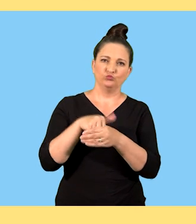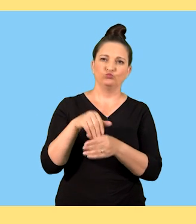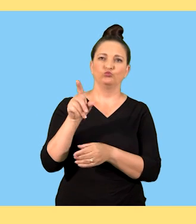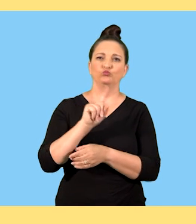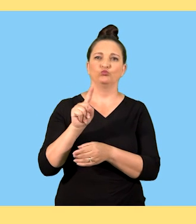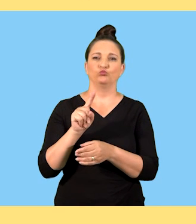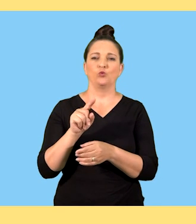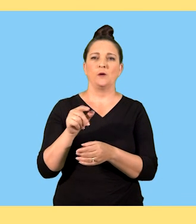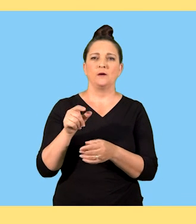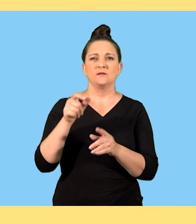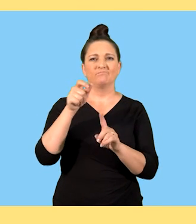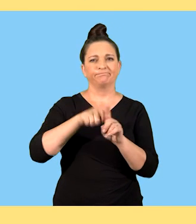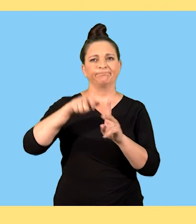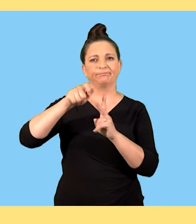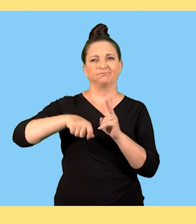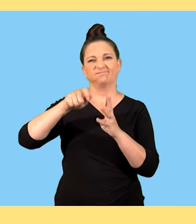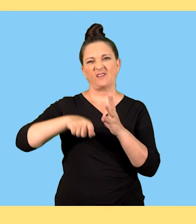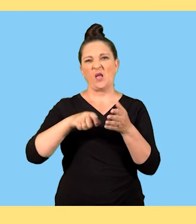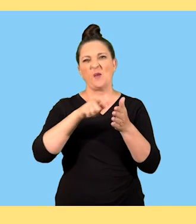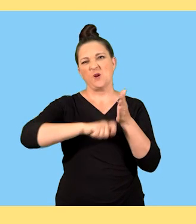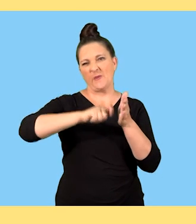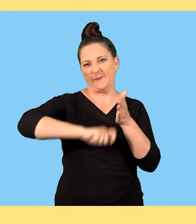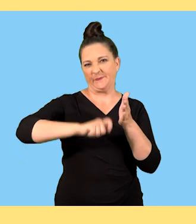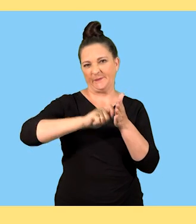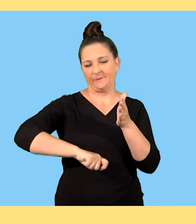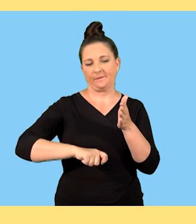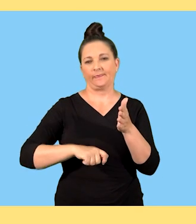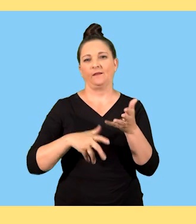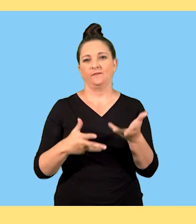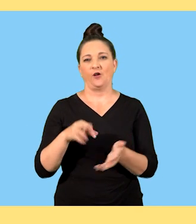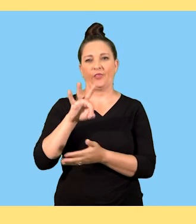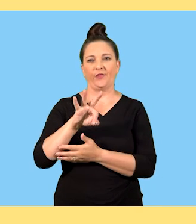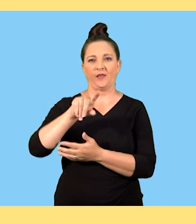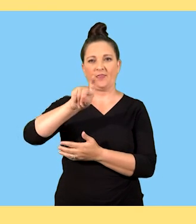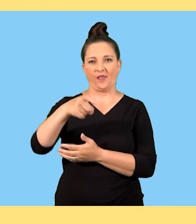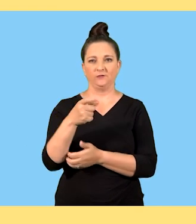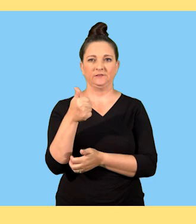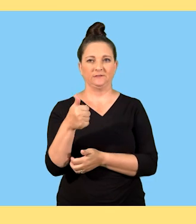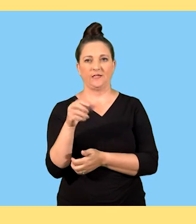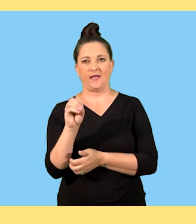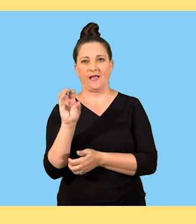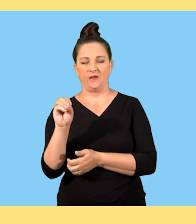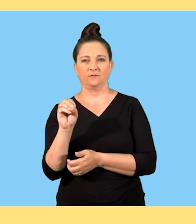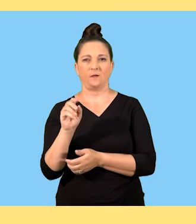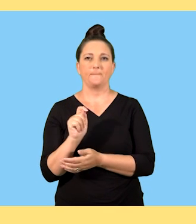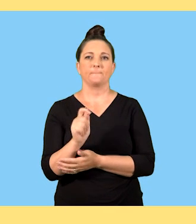on 30 June each year. So what we have here is the insurance amount